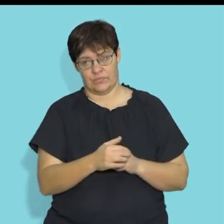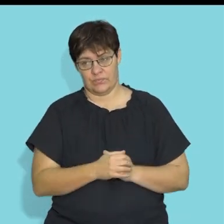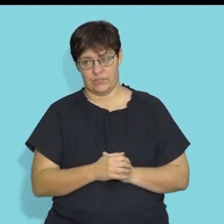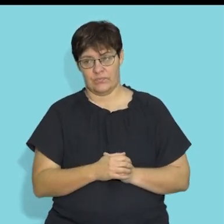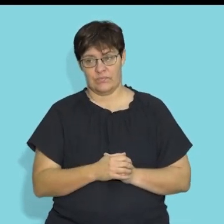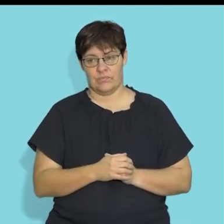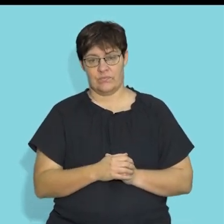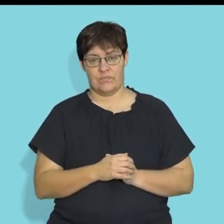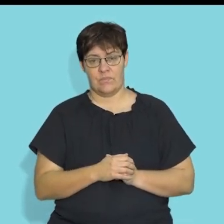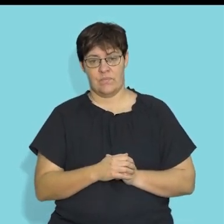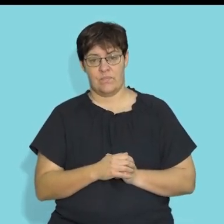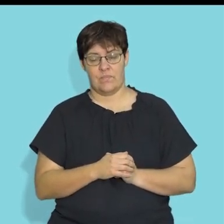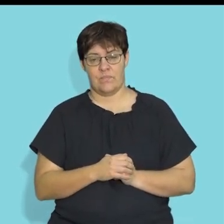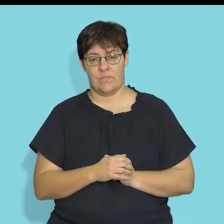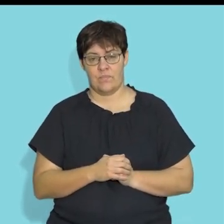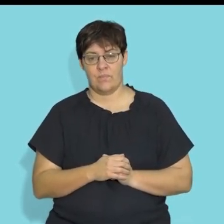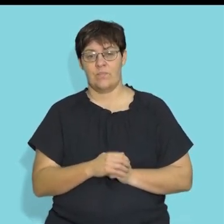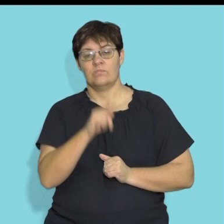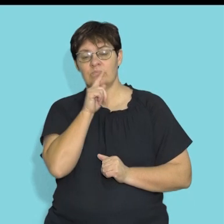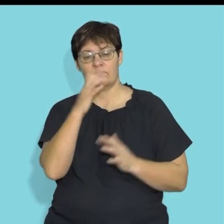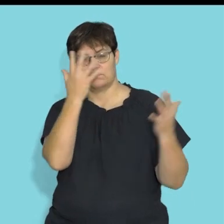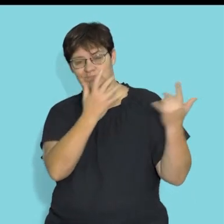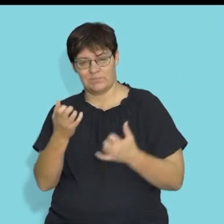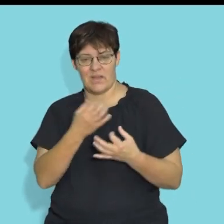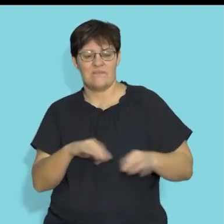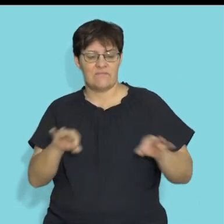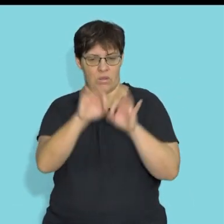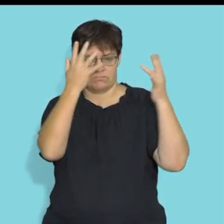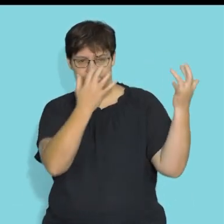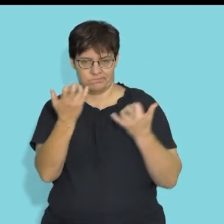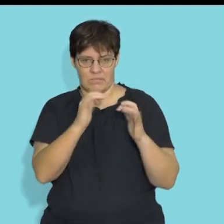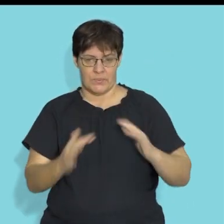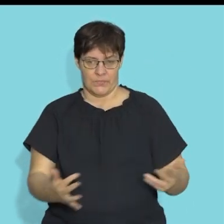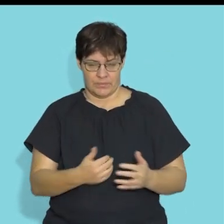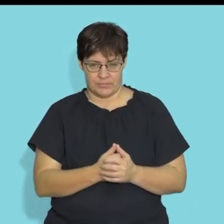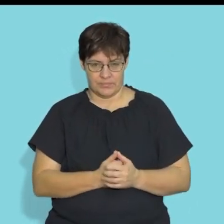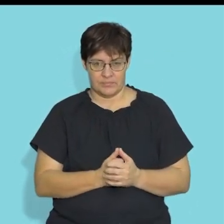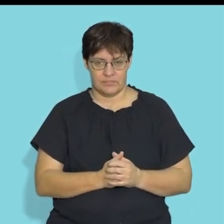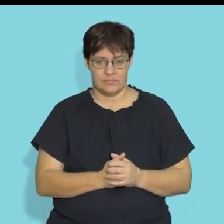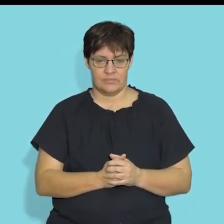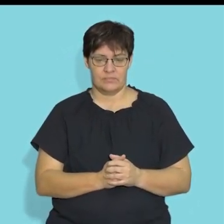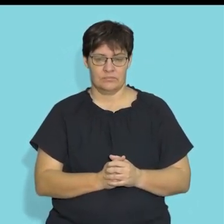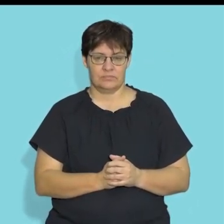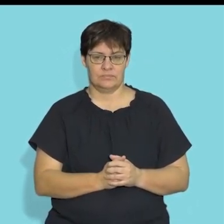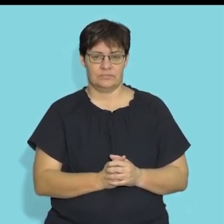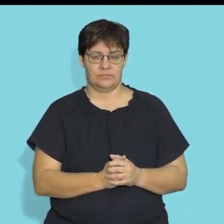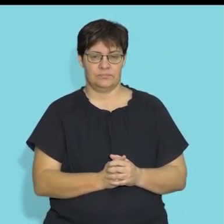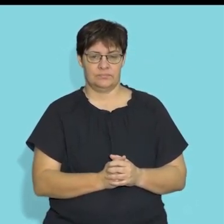constant value and how we work this value out.